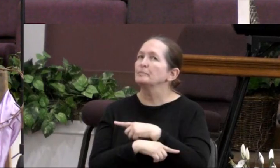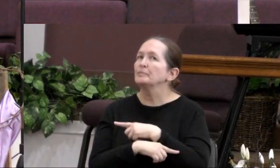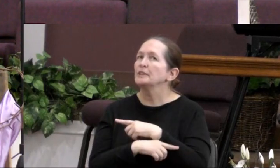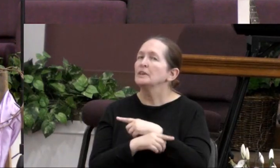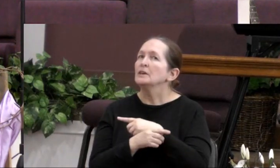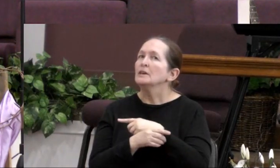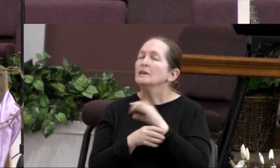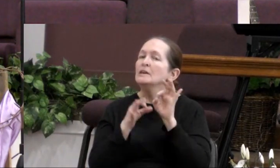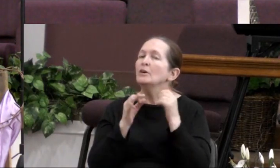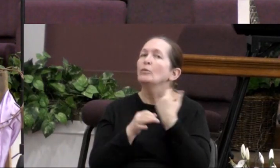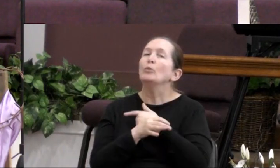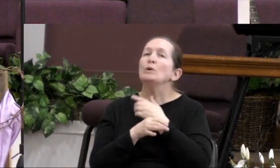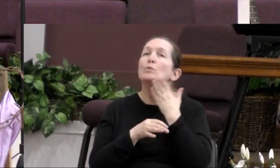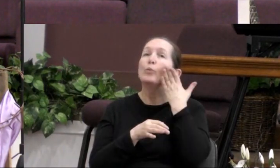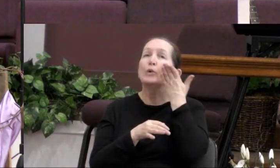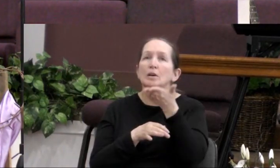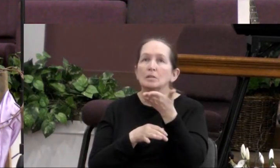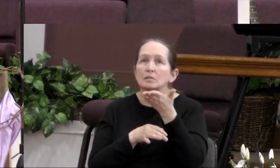If we will,